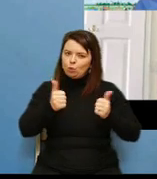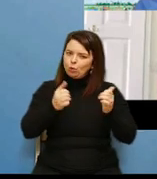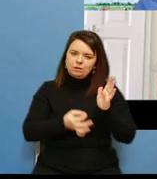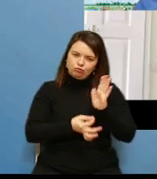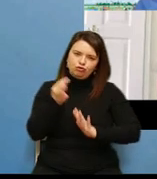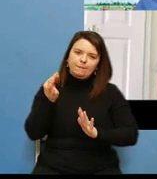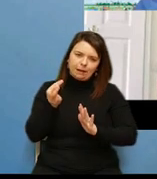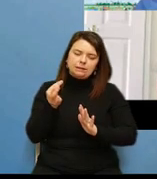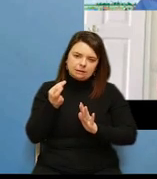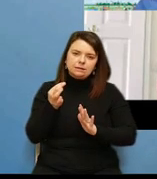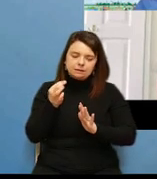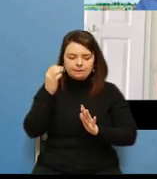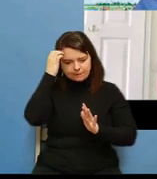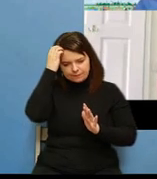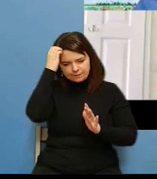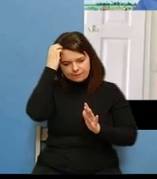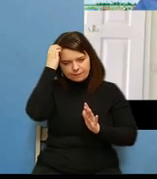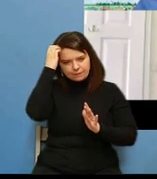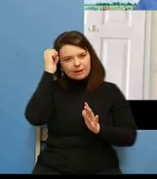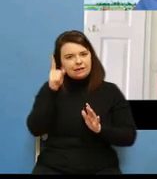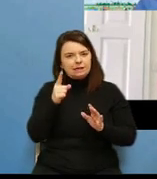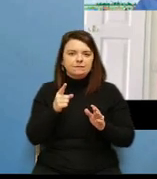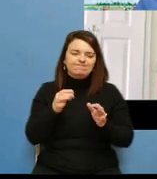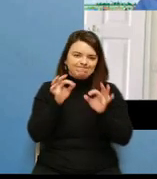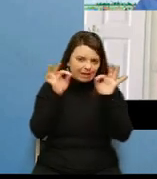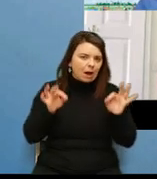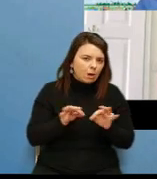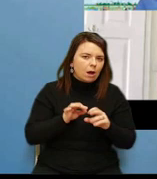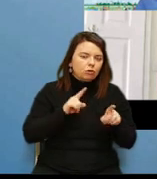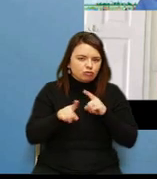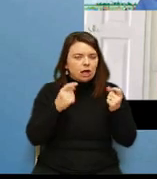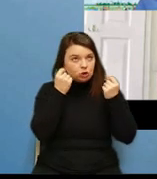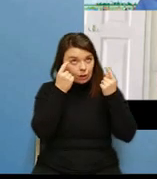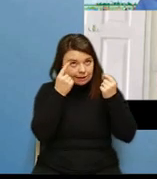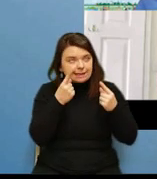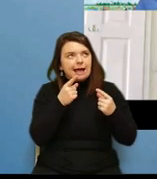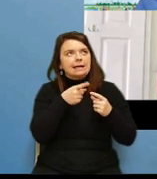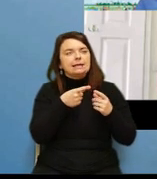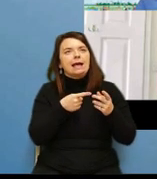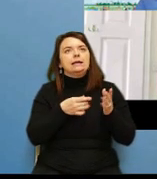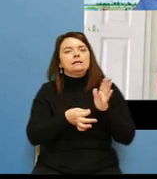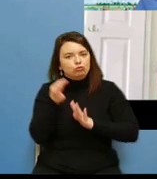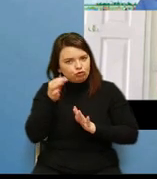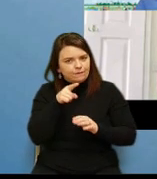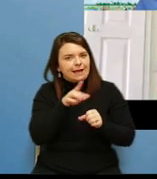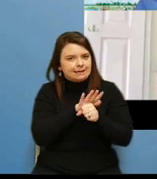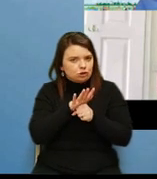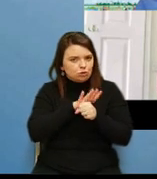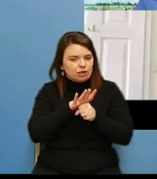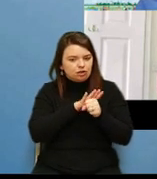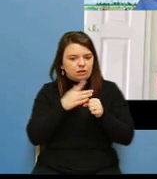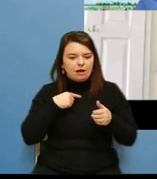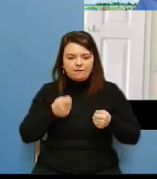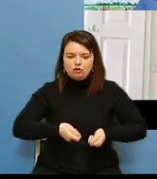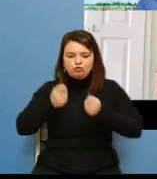practices, and we've seen some good improvements. There's still some significant outliers, which we are seeking to work with to understand and